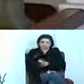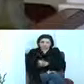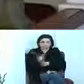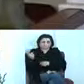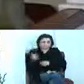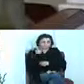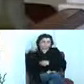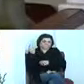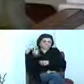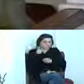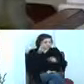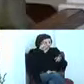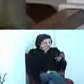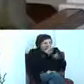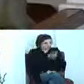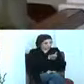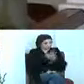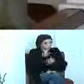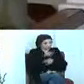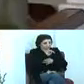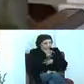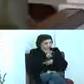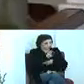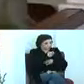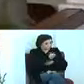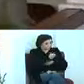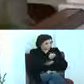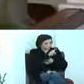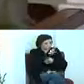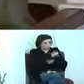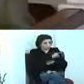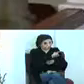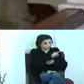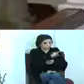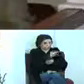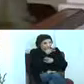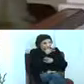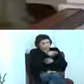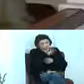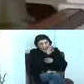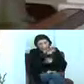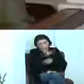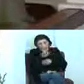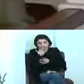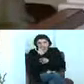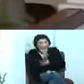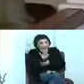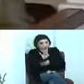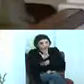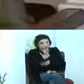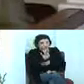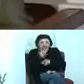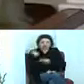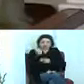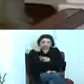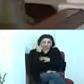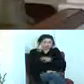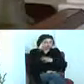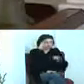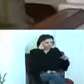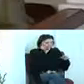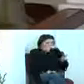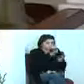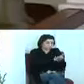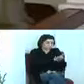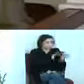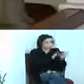believe, James 1:6-8, we must always believe without a doubt that Jesus Christ